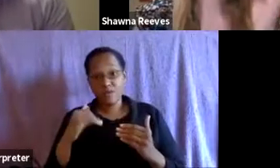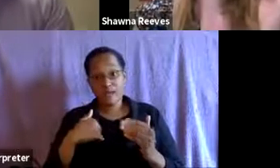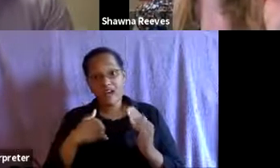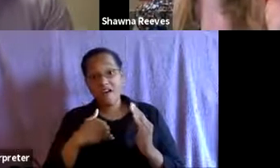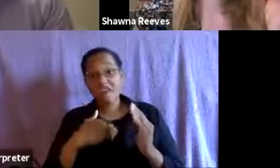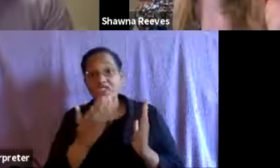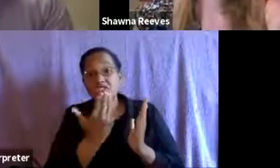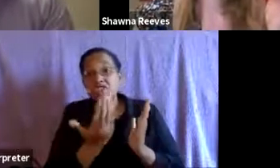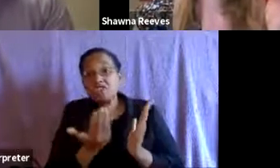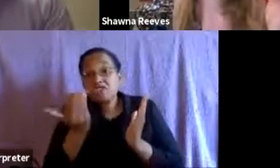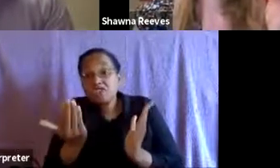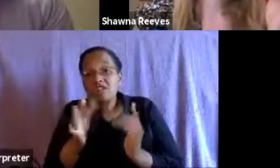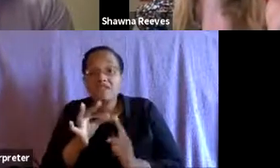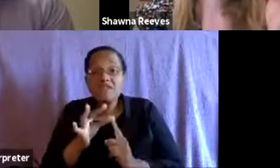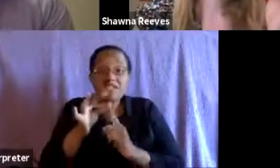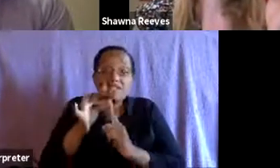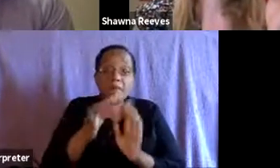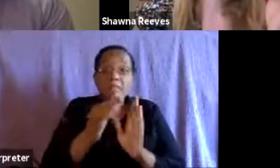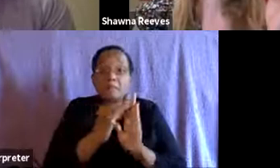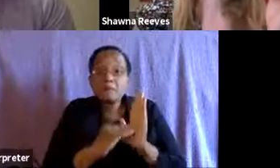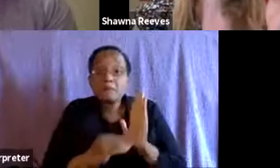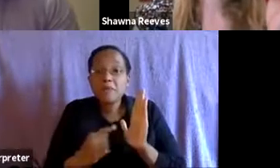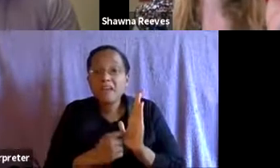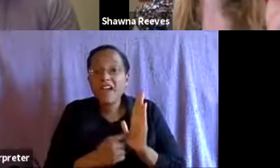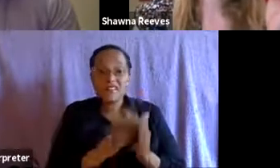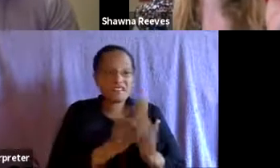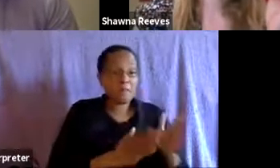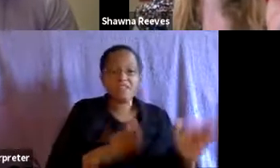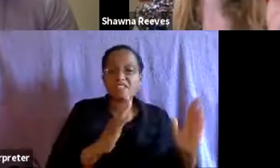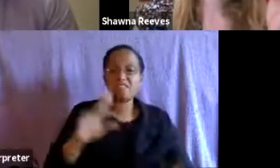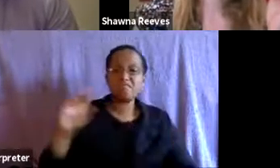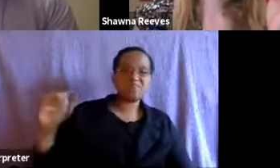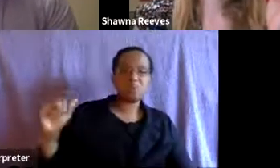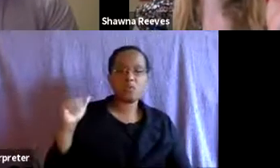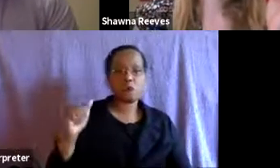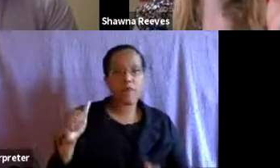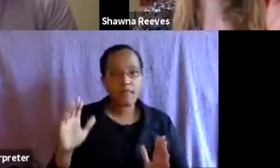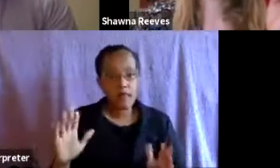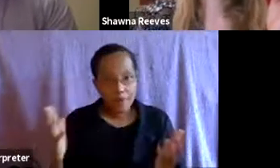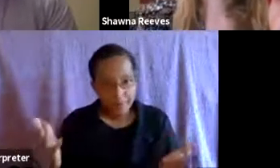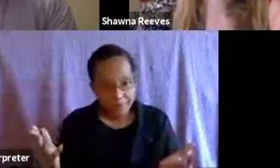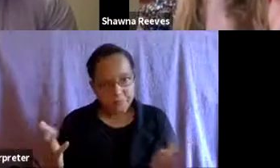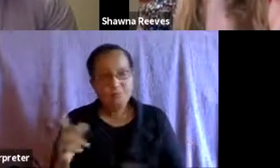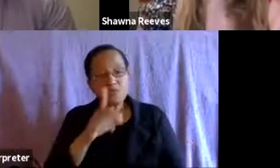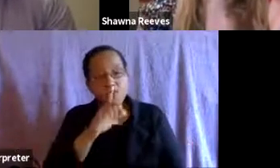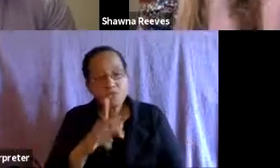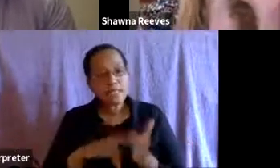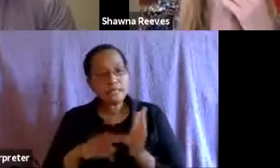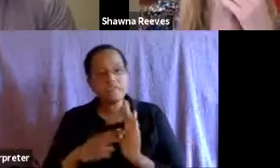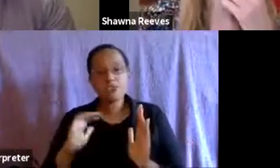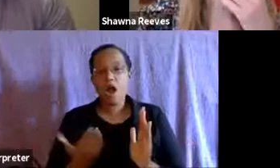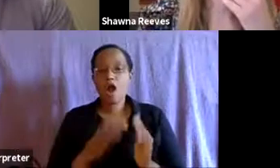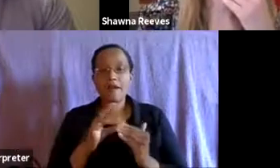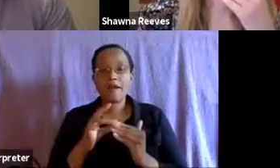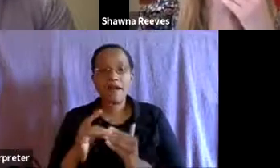for visitors, under the CMS guidelines, for example, there's a recommendation that in end-of-life scenarios, so-called compassionate